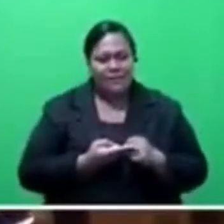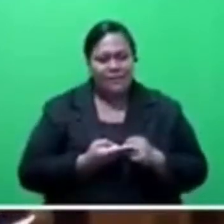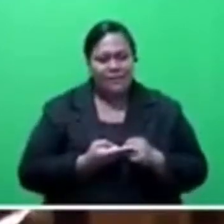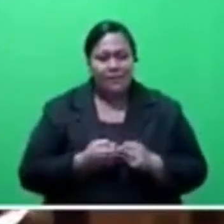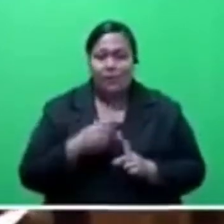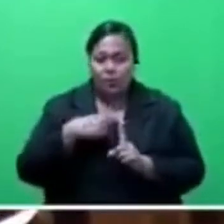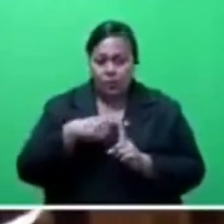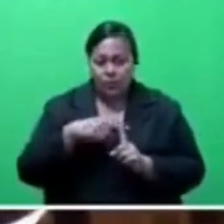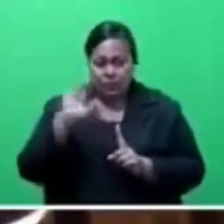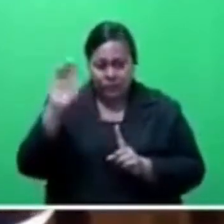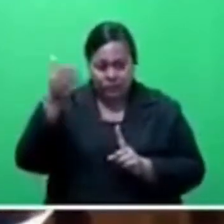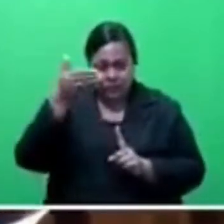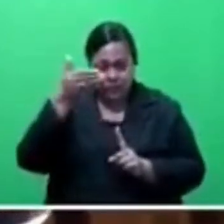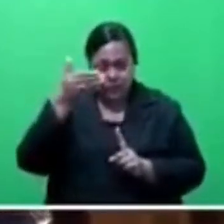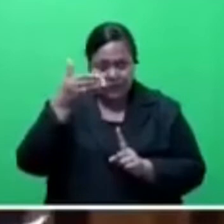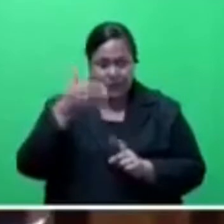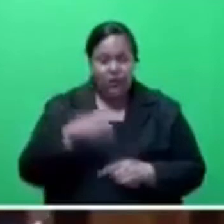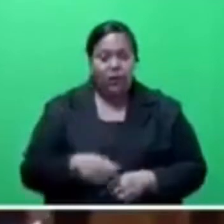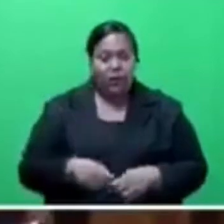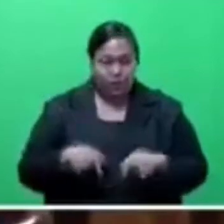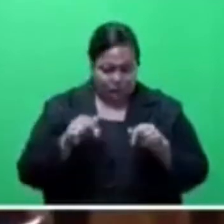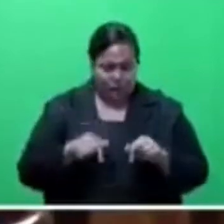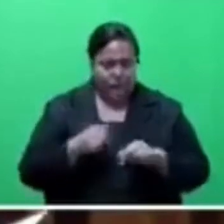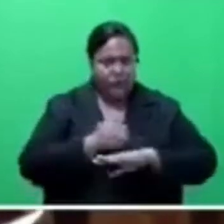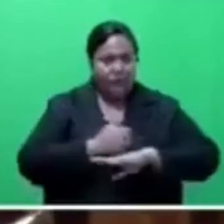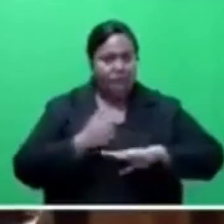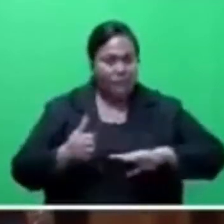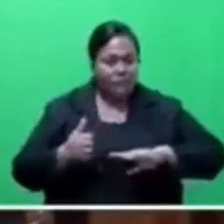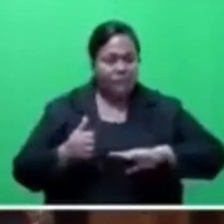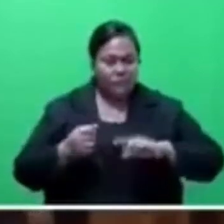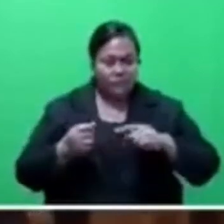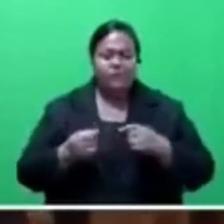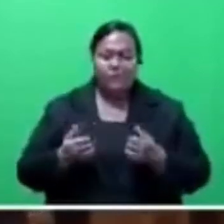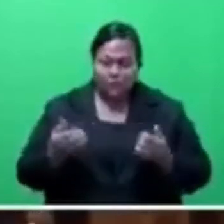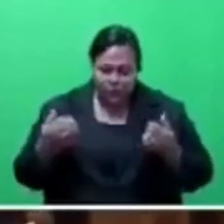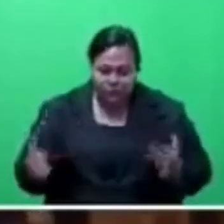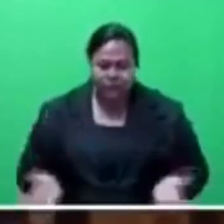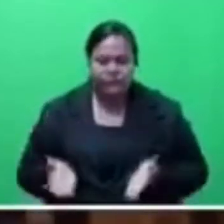results of what this side of the House has shown to the agriculture sector.